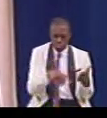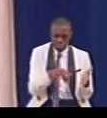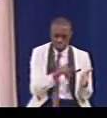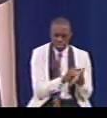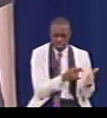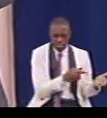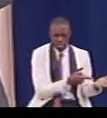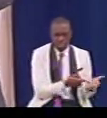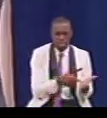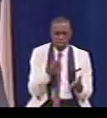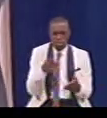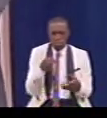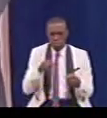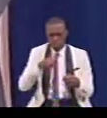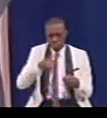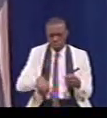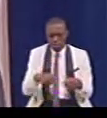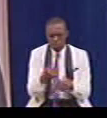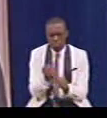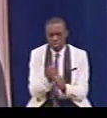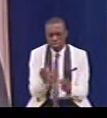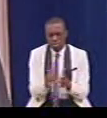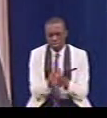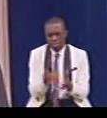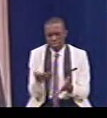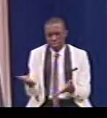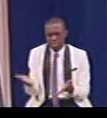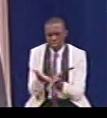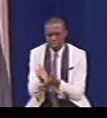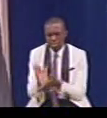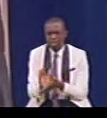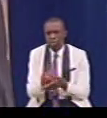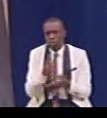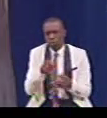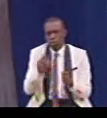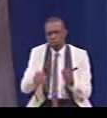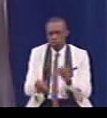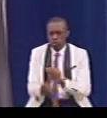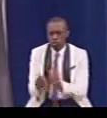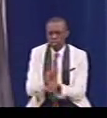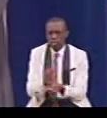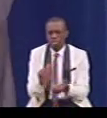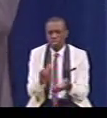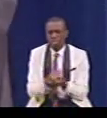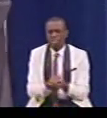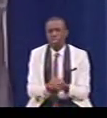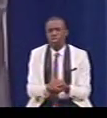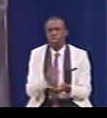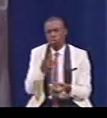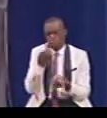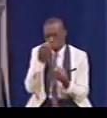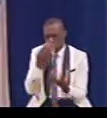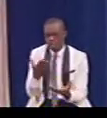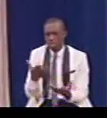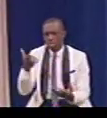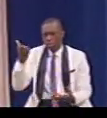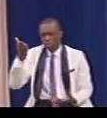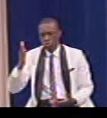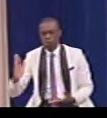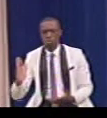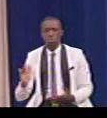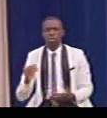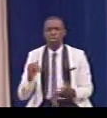thing right that's not a right actually I need to change that you can do you do all that in preparation then he says I am the Lord